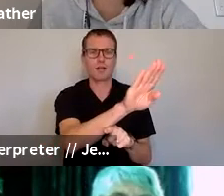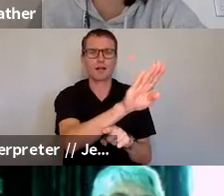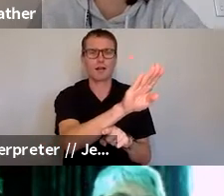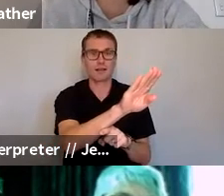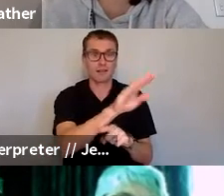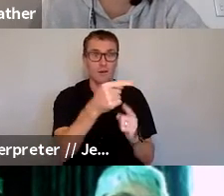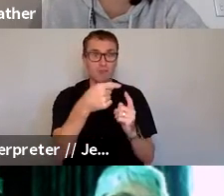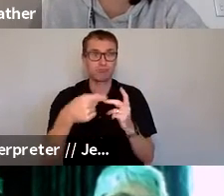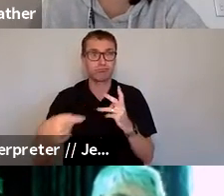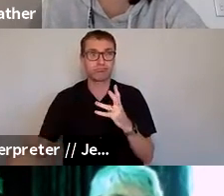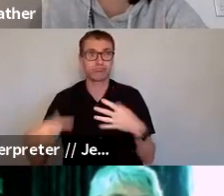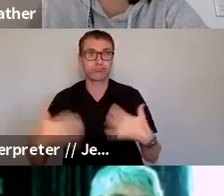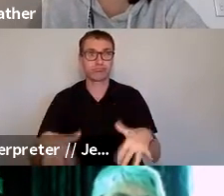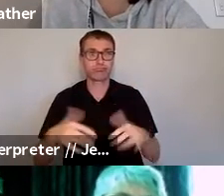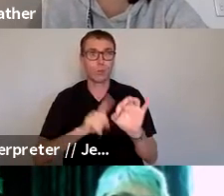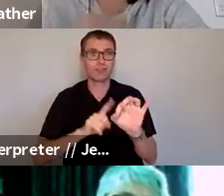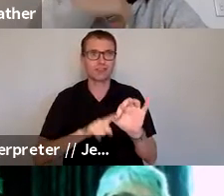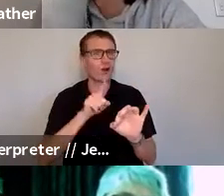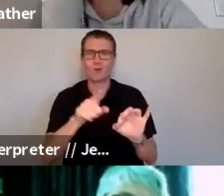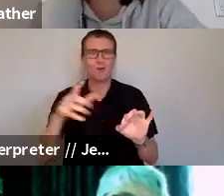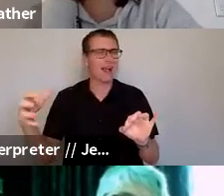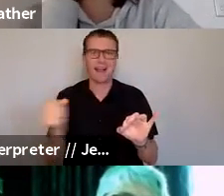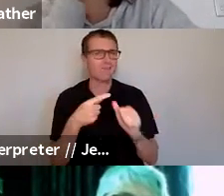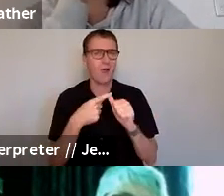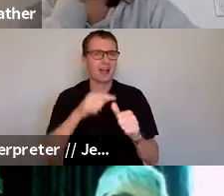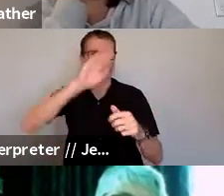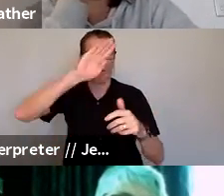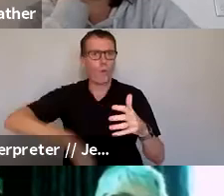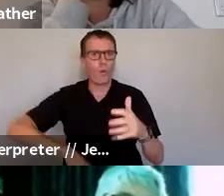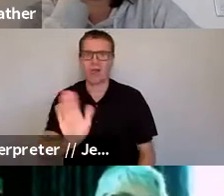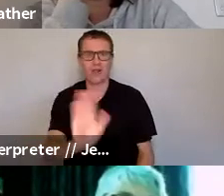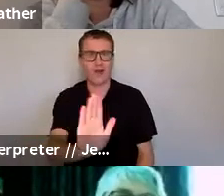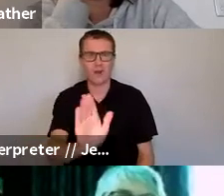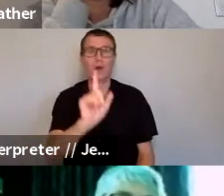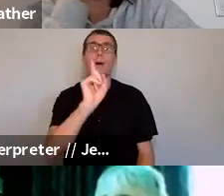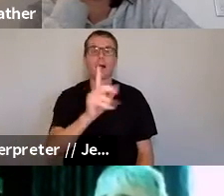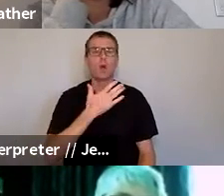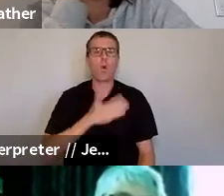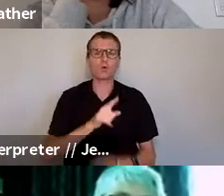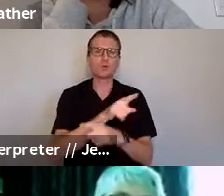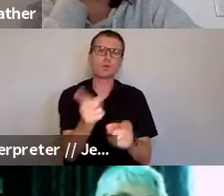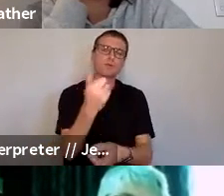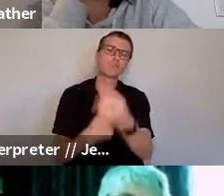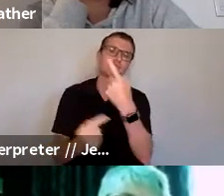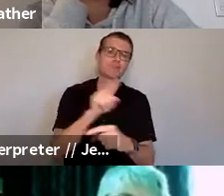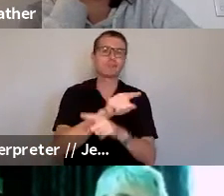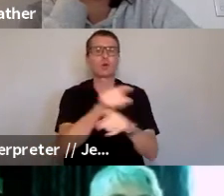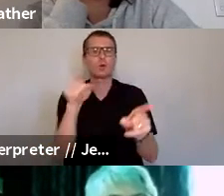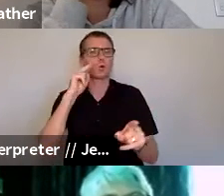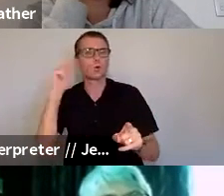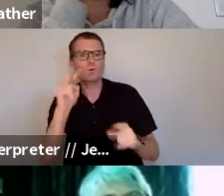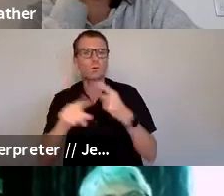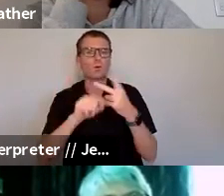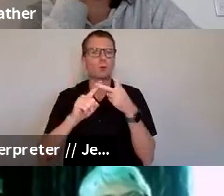of those questions, but I'm looking forward to hearing your thoughts and feelings on this important subject.